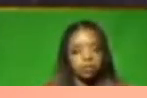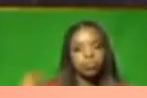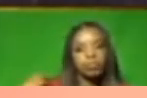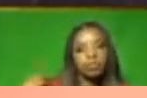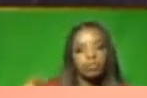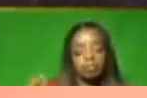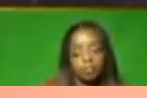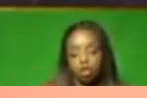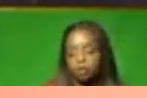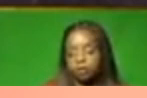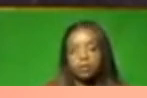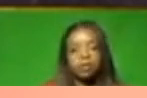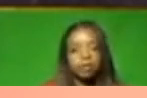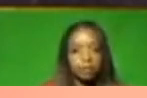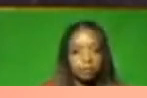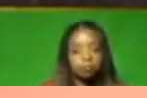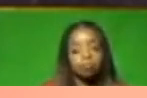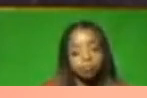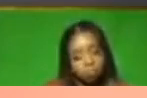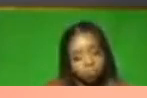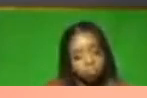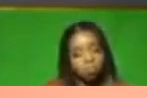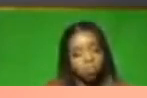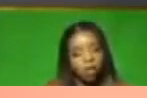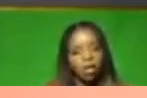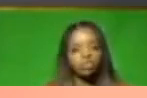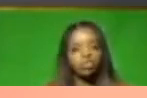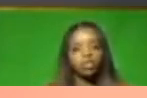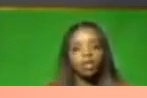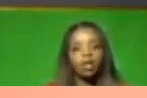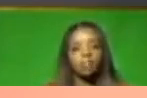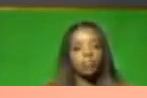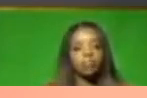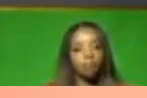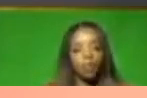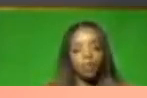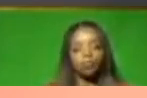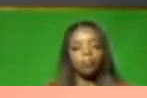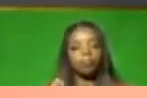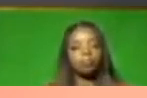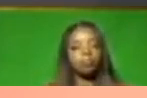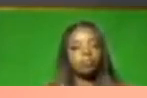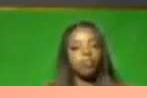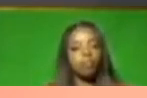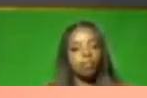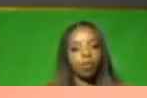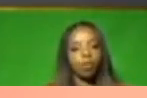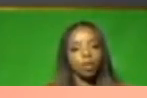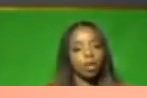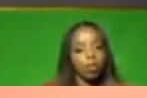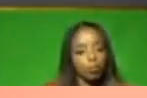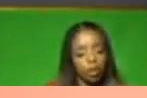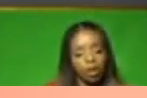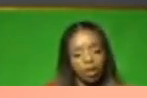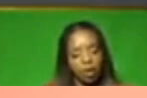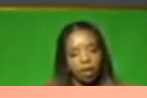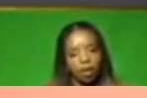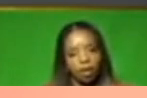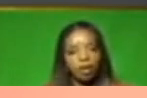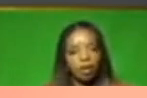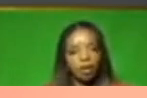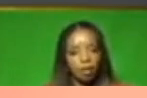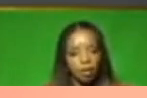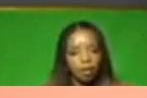of the district development model has in many ways enhanced intergovernmental